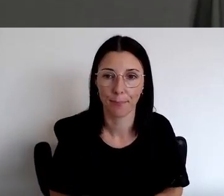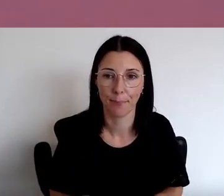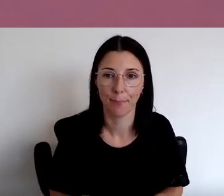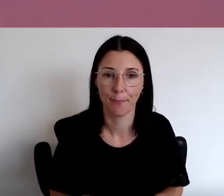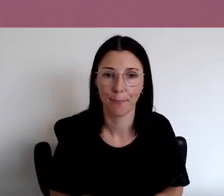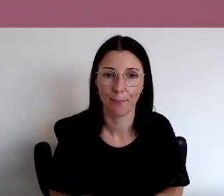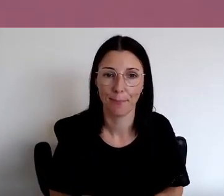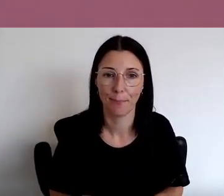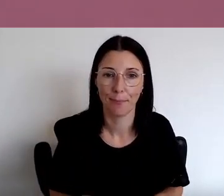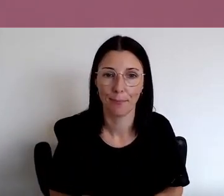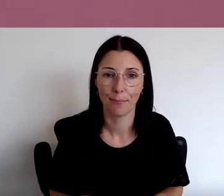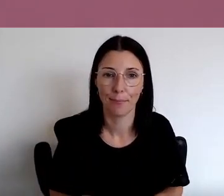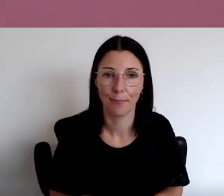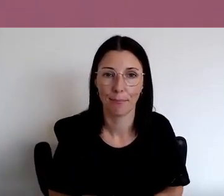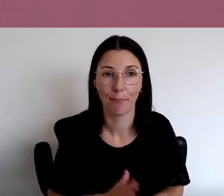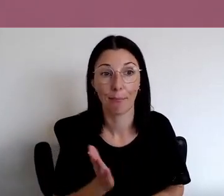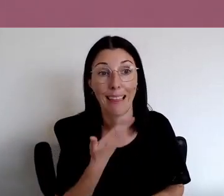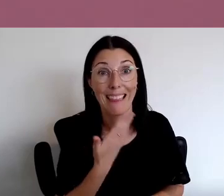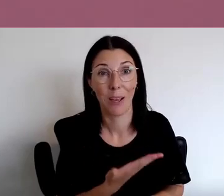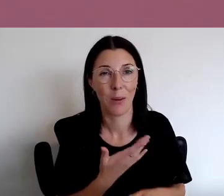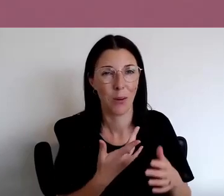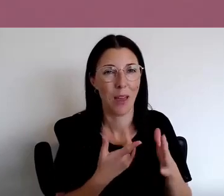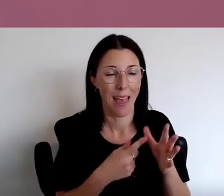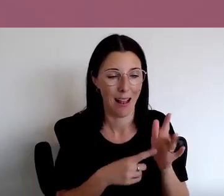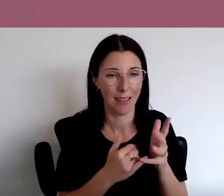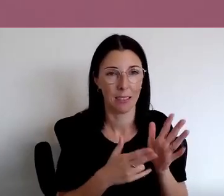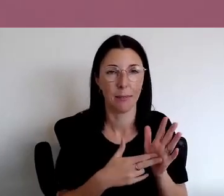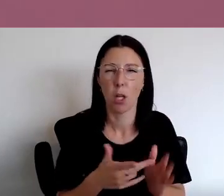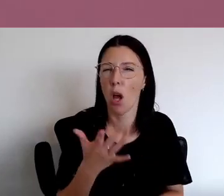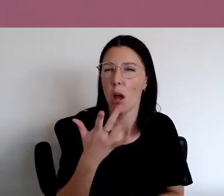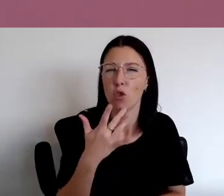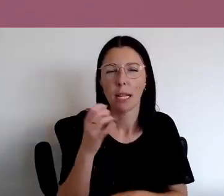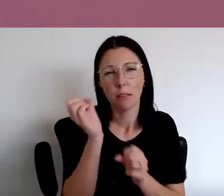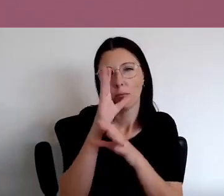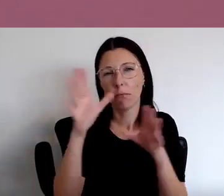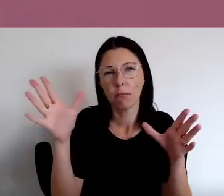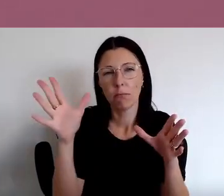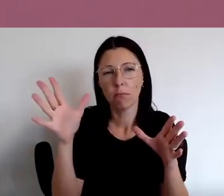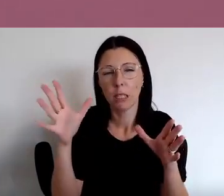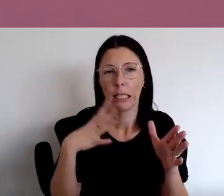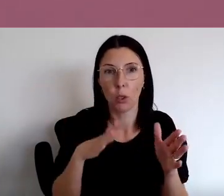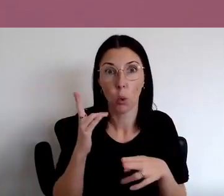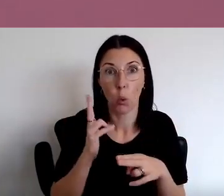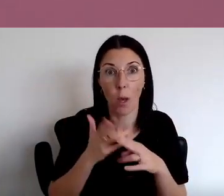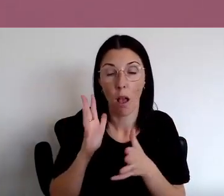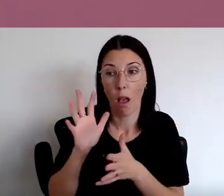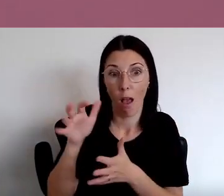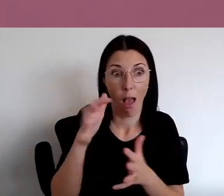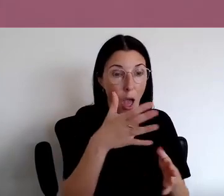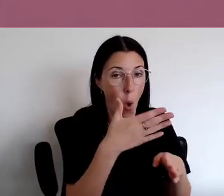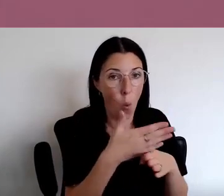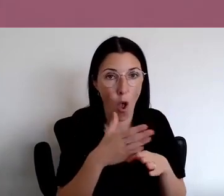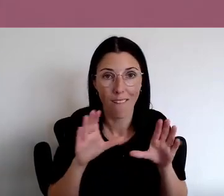Thank you, Alison. Imagine this. You're tasked with rapidly assembling a large workforce, much like we did during